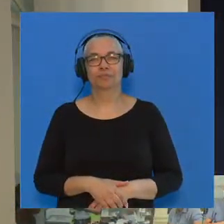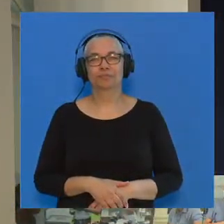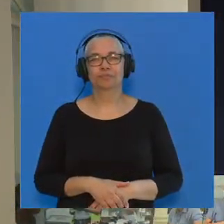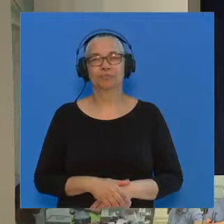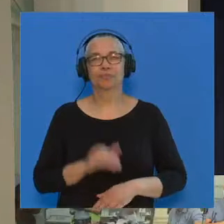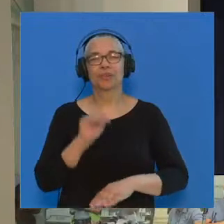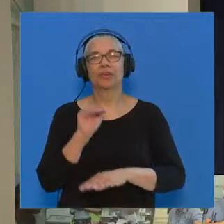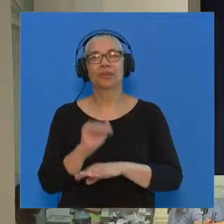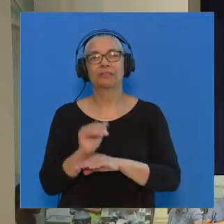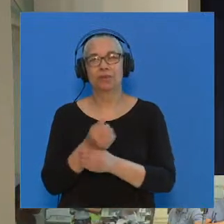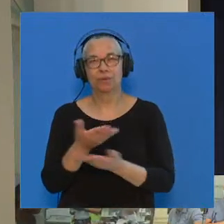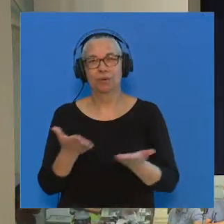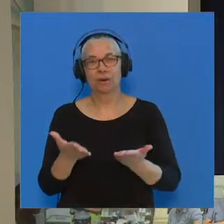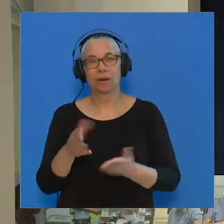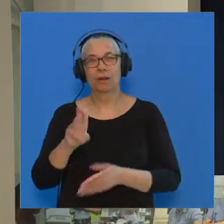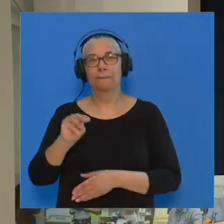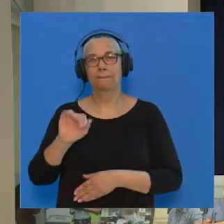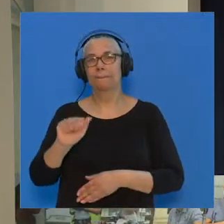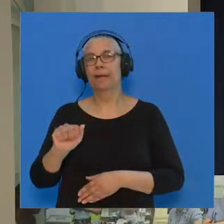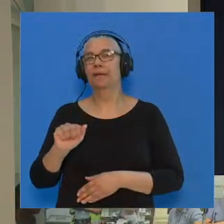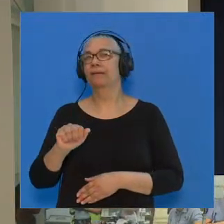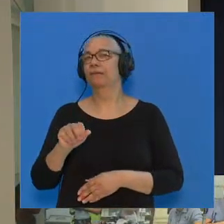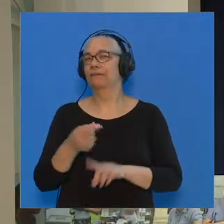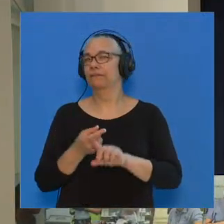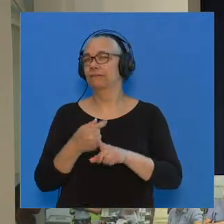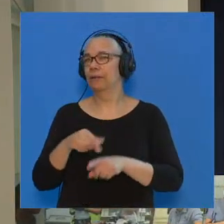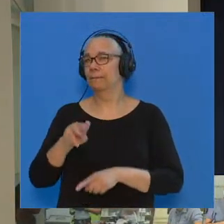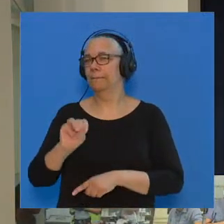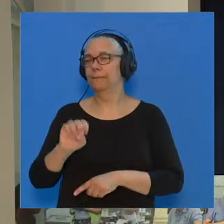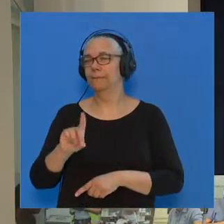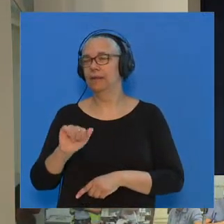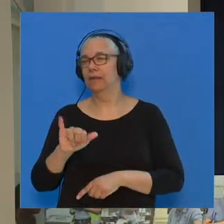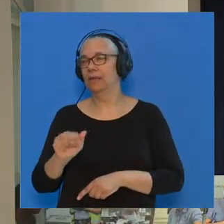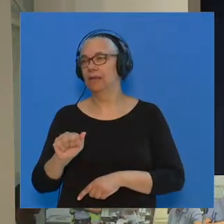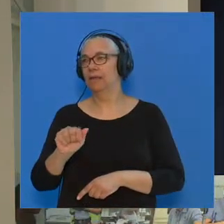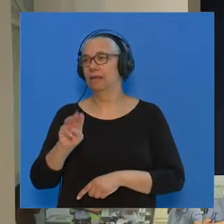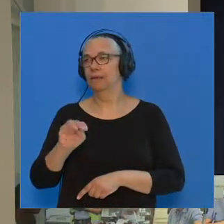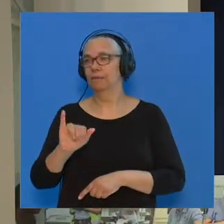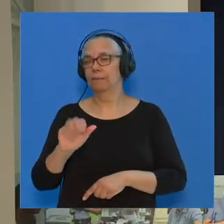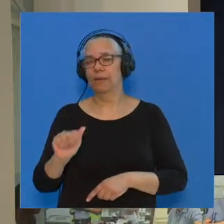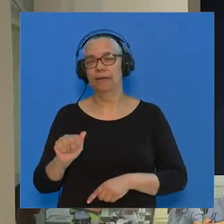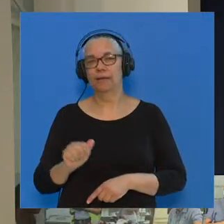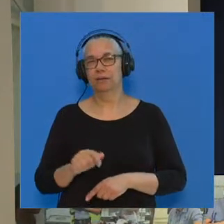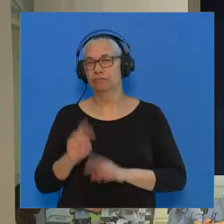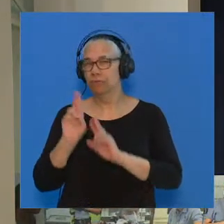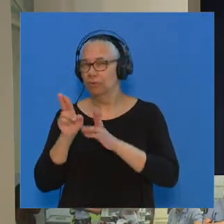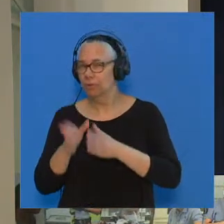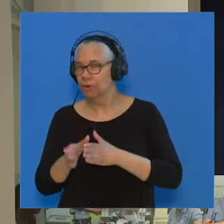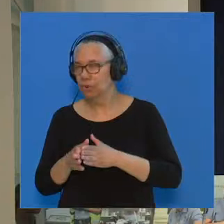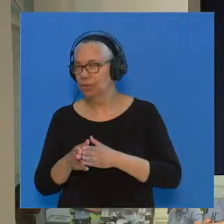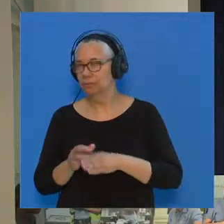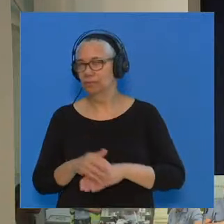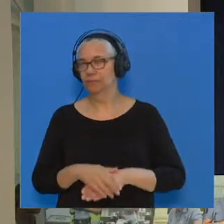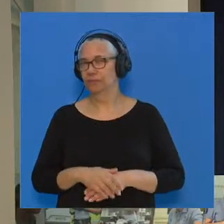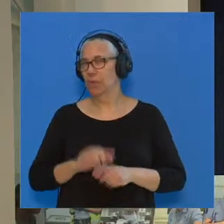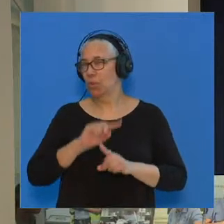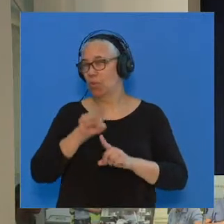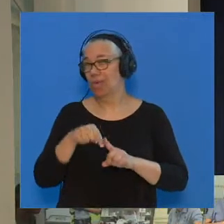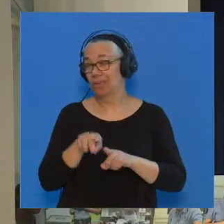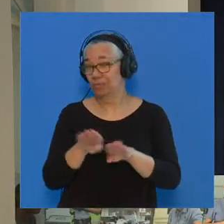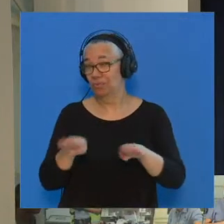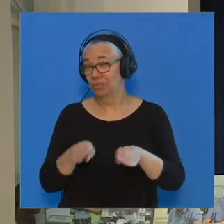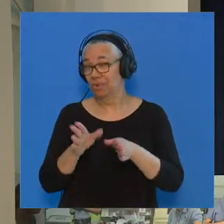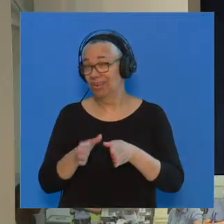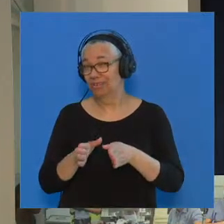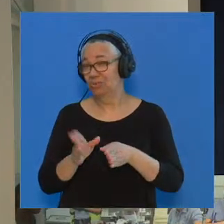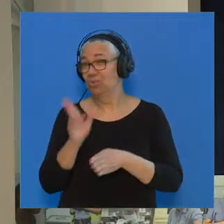Hey everyone, Maya Placier here for Media Maya. My first question is, when can Bermudian citizens who are overseas, primarily